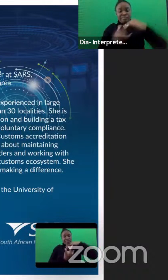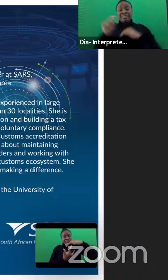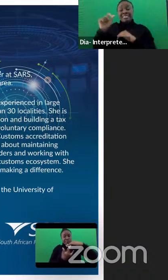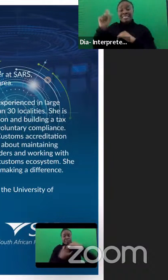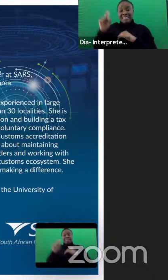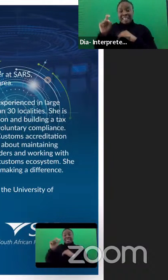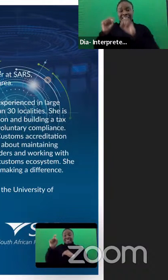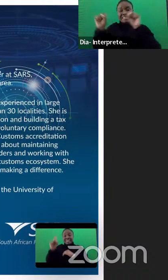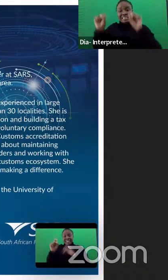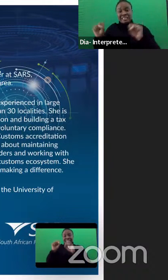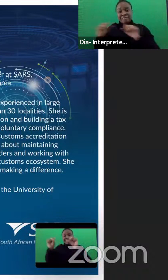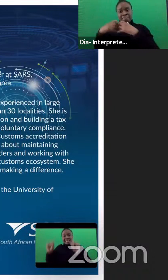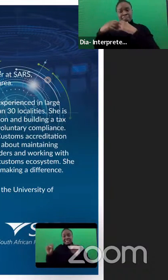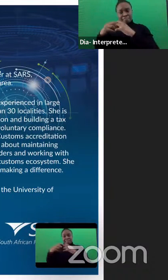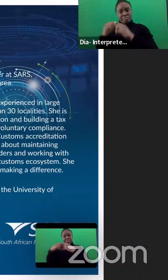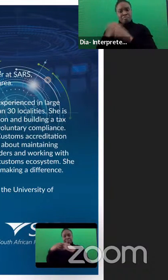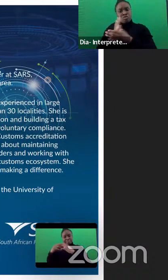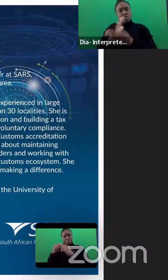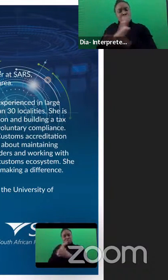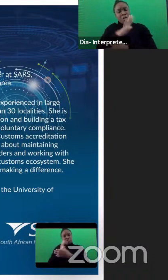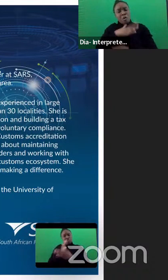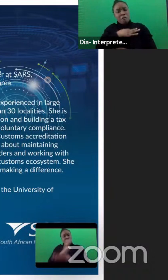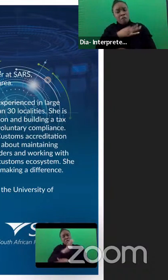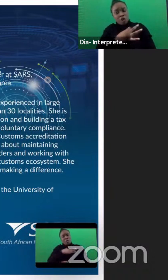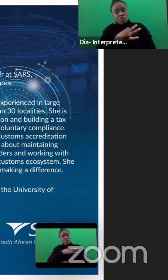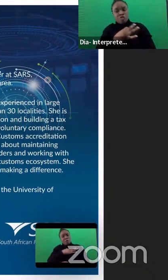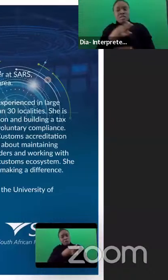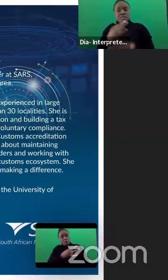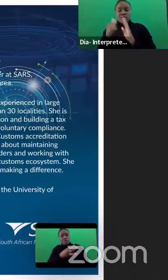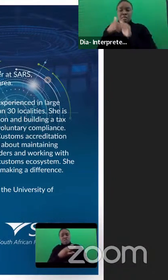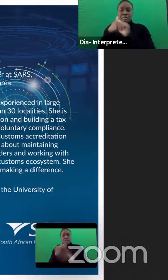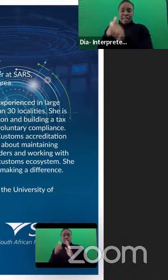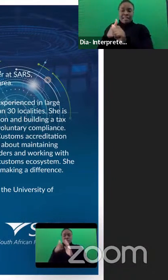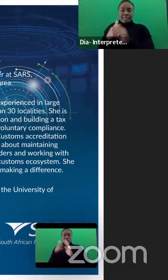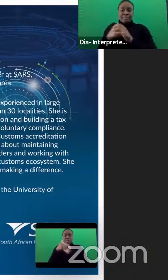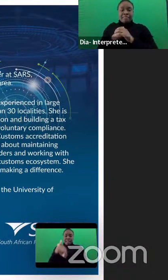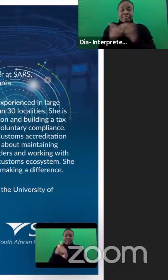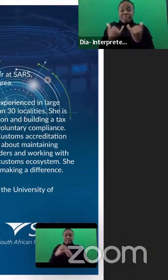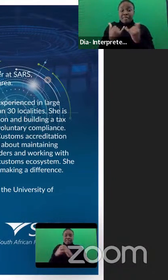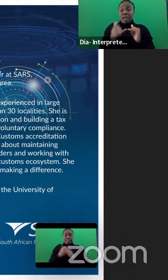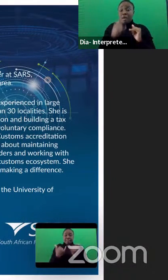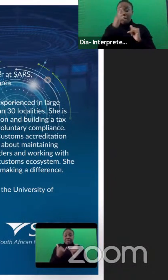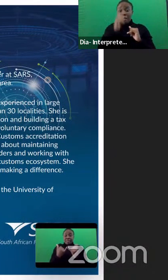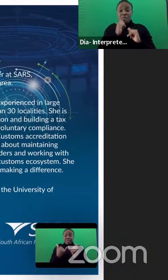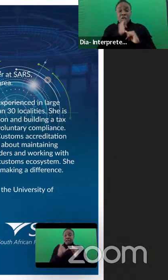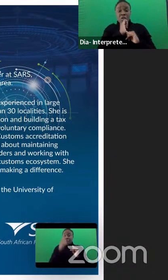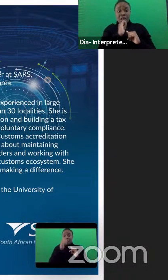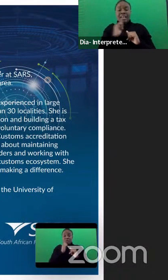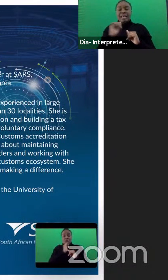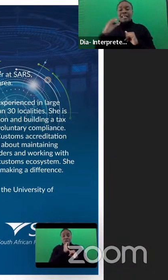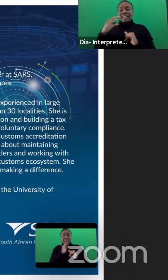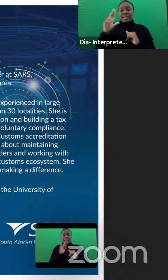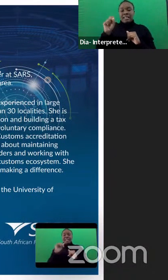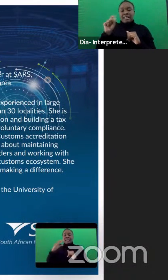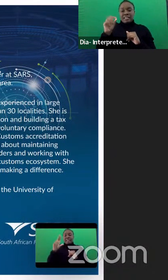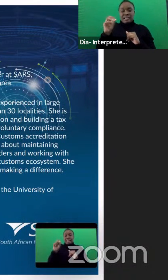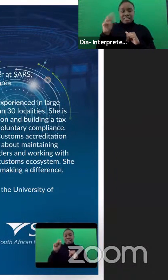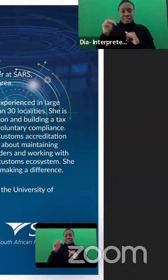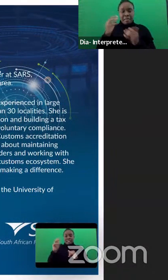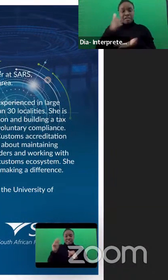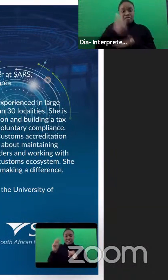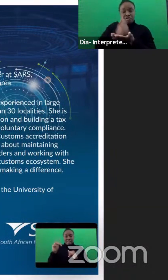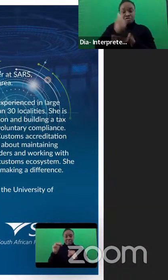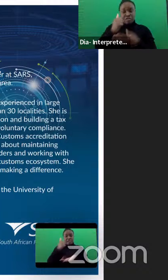on voluntary compliance. Her current portfolio includes custom accreditation and licensing. She